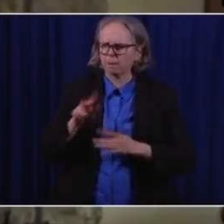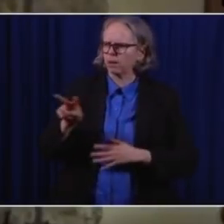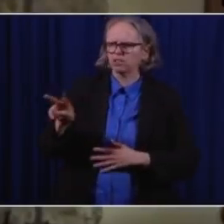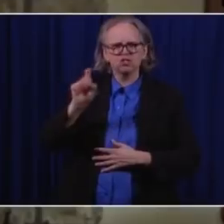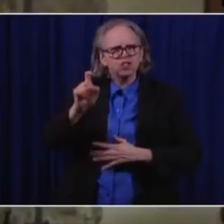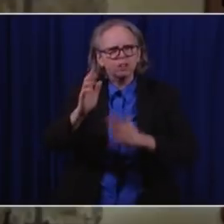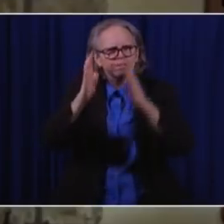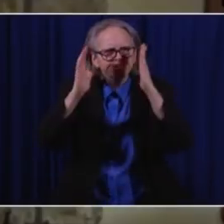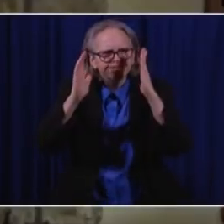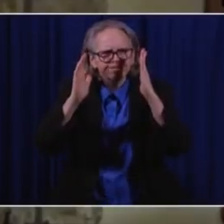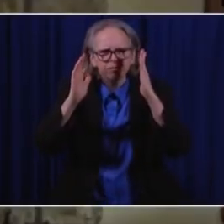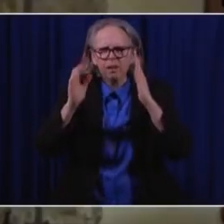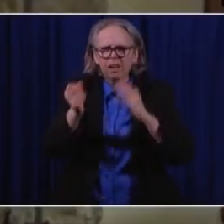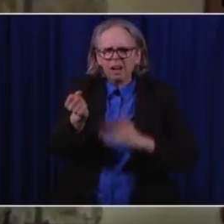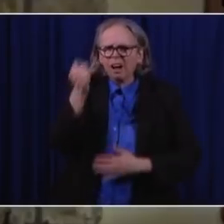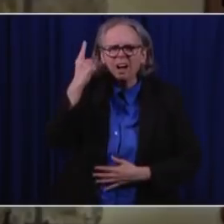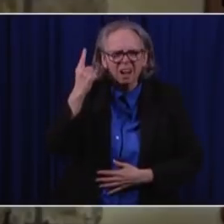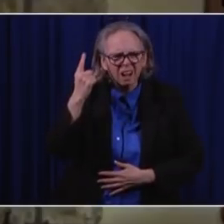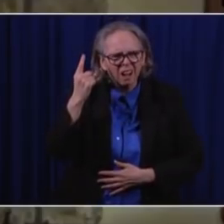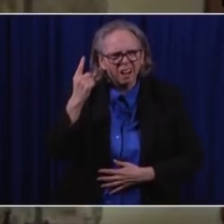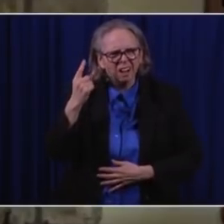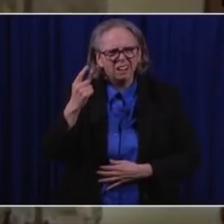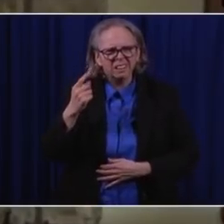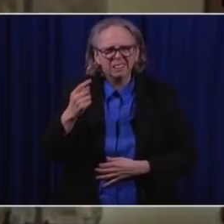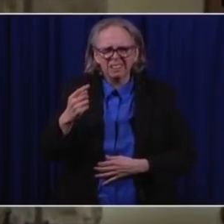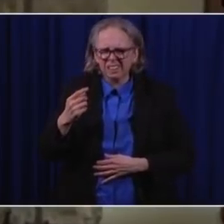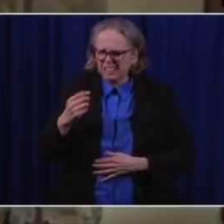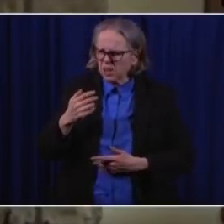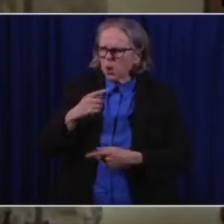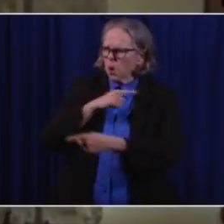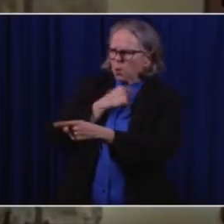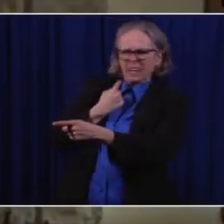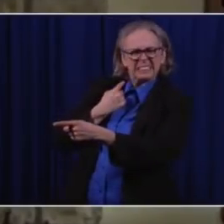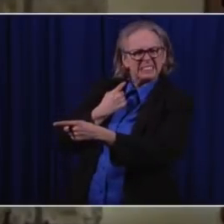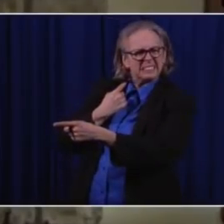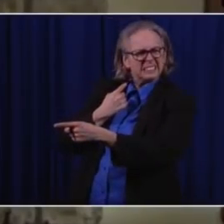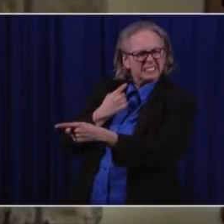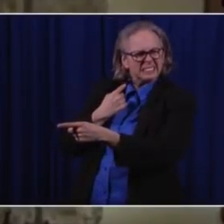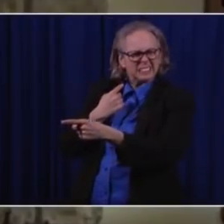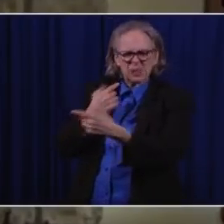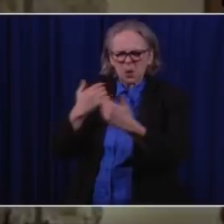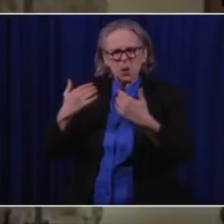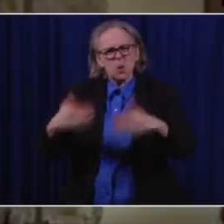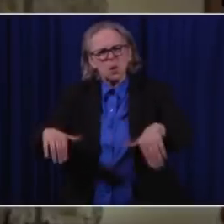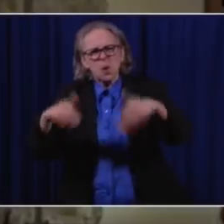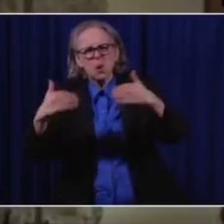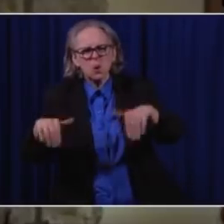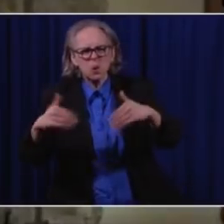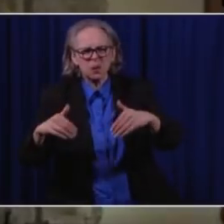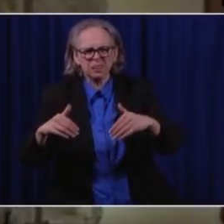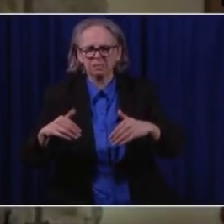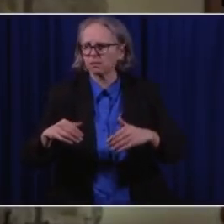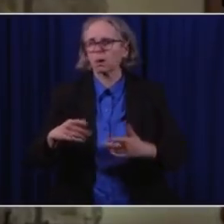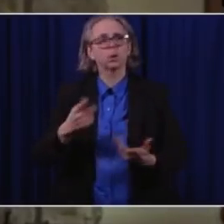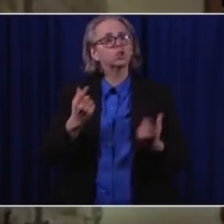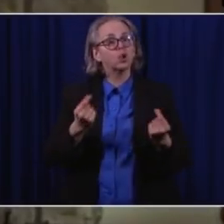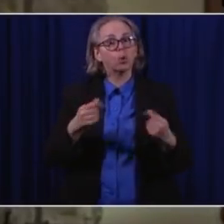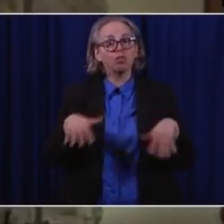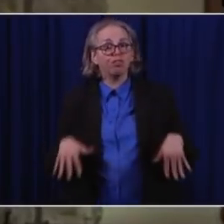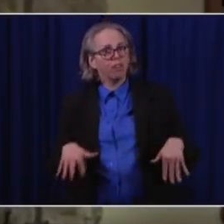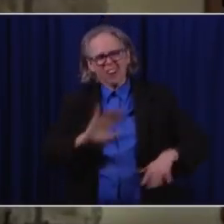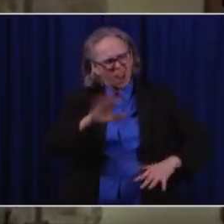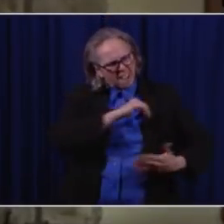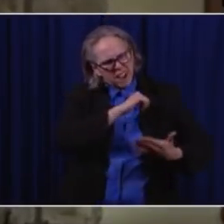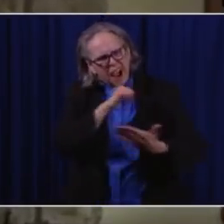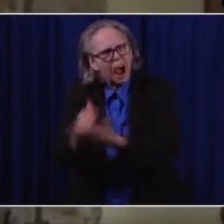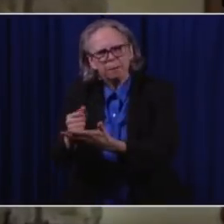our health people to do and what they have to go through, we need to help them. If you don't want to wear a